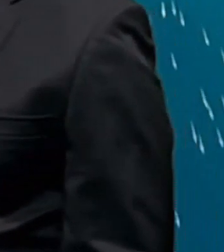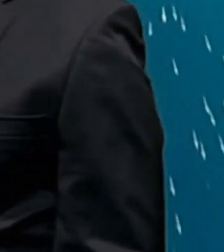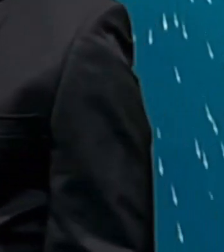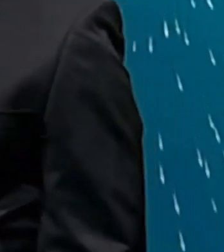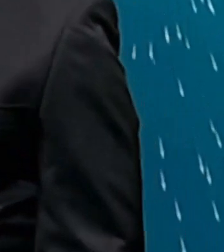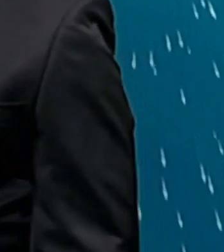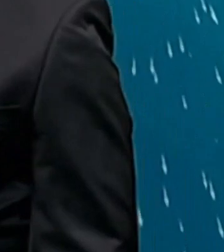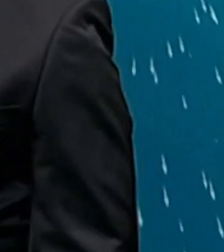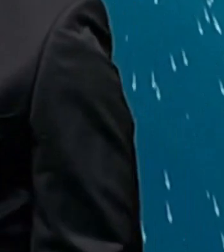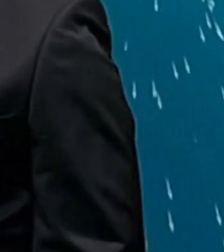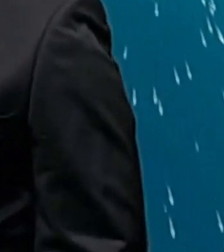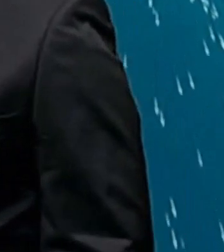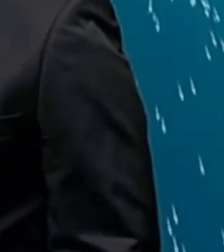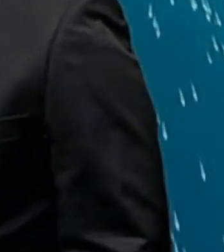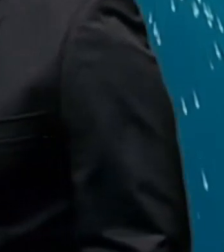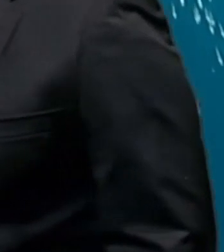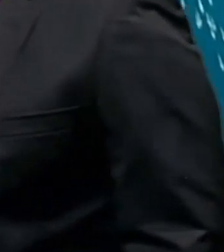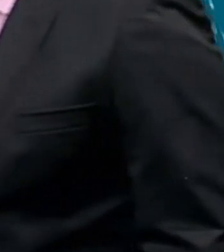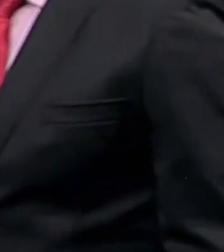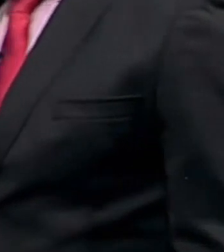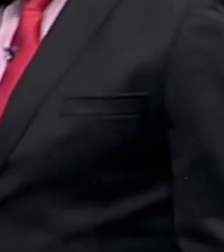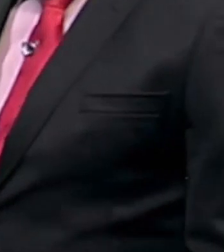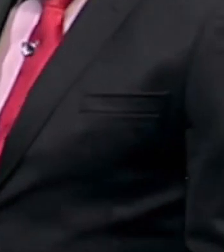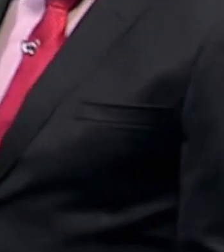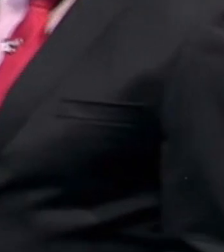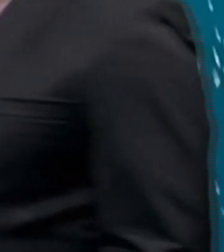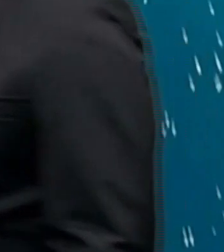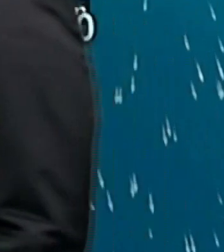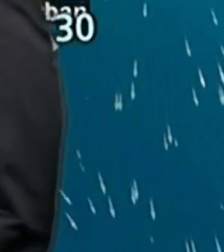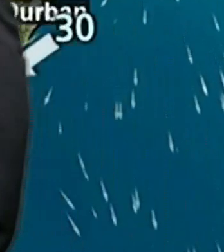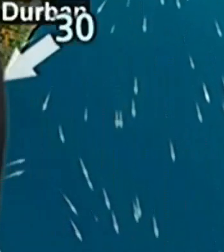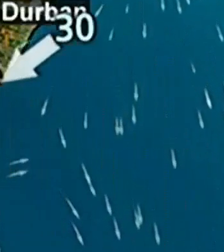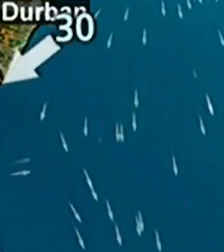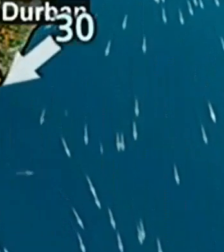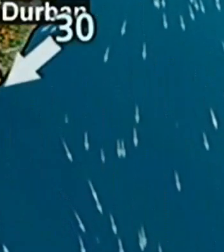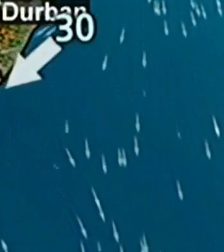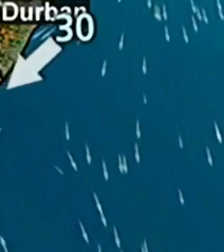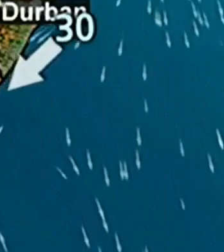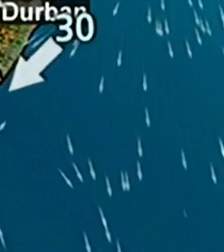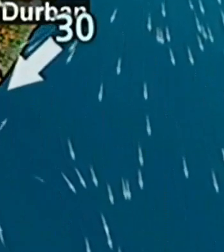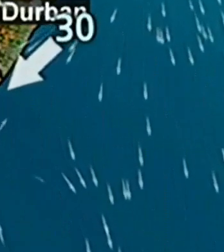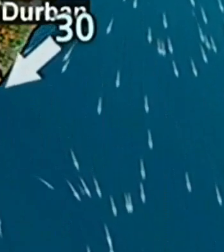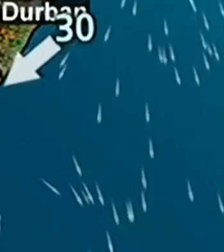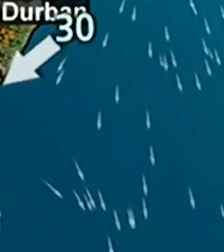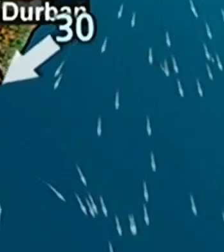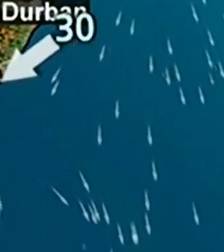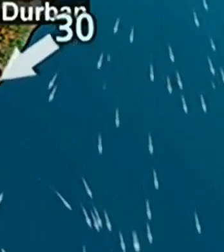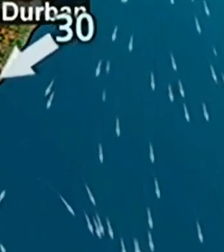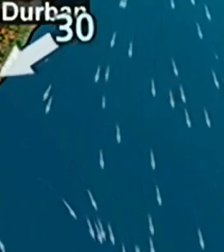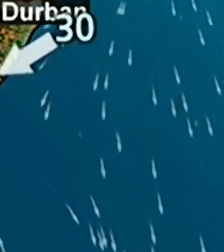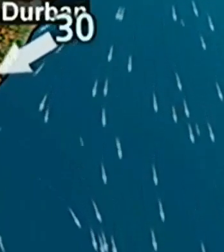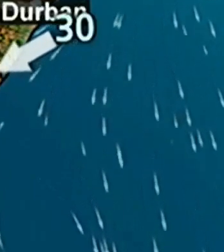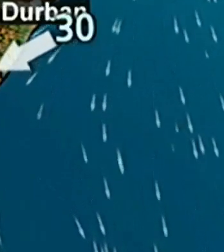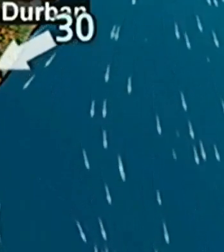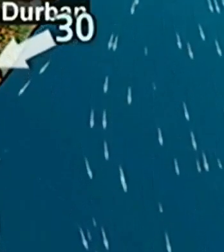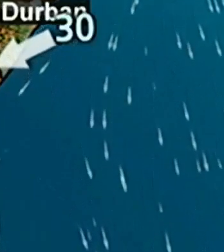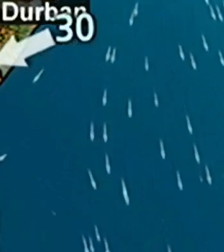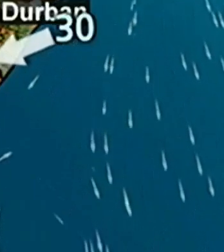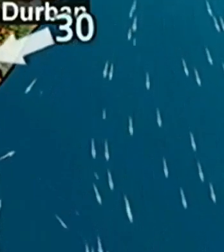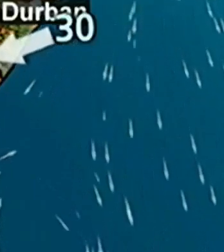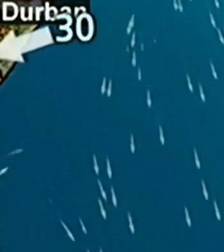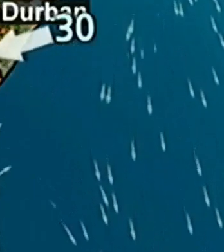wa le mohudi ma le bopone le bophirima o thwela jalo le bopone le borwa a thea se be dikaolo tse botjhabela teng re ka lebella dipula tse bobebe dithabeng tsela tsa Mpumalanga ka